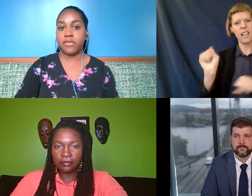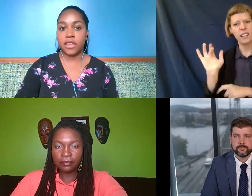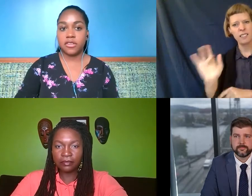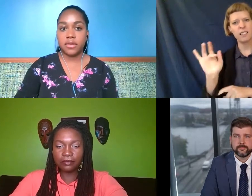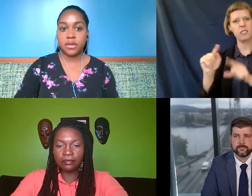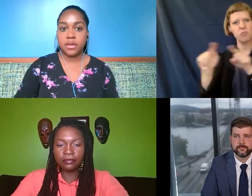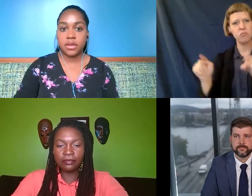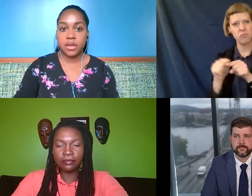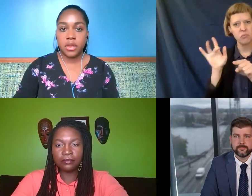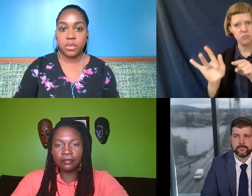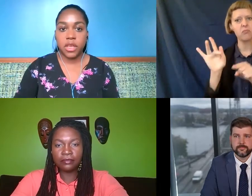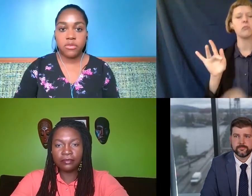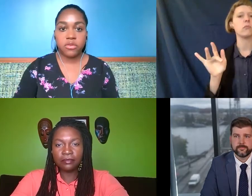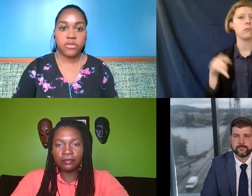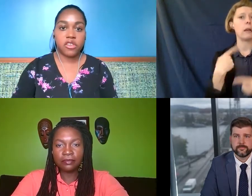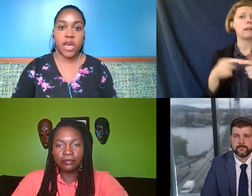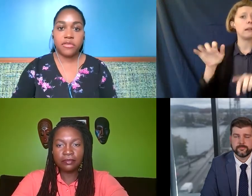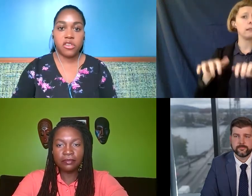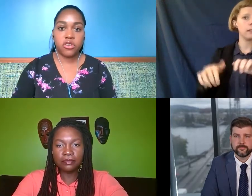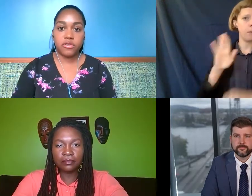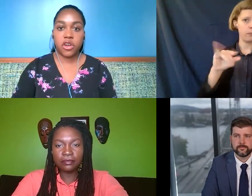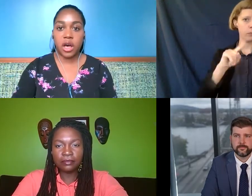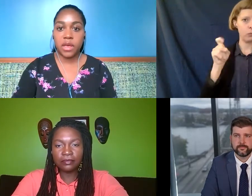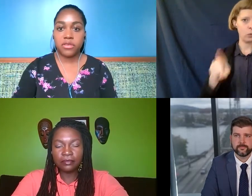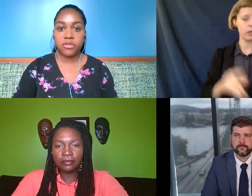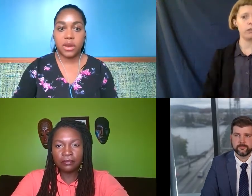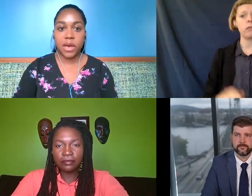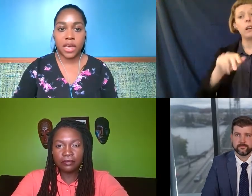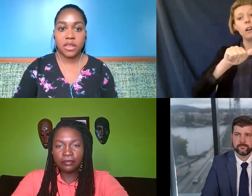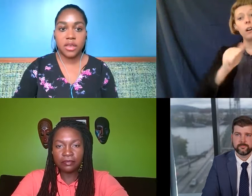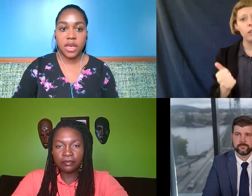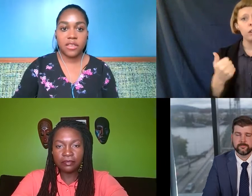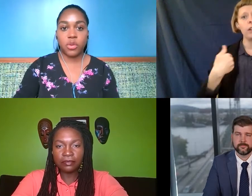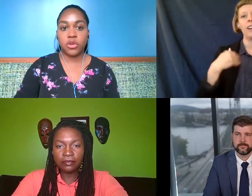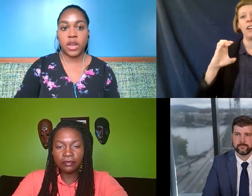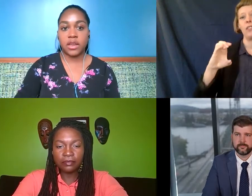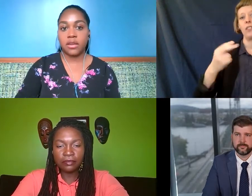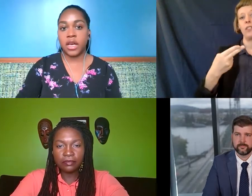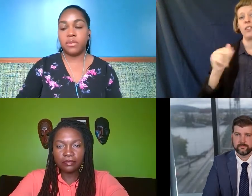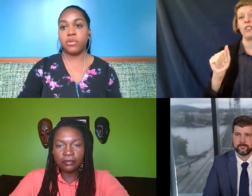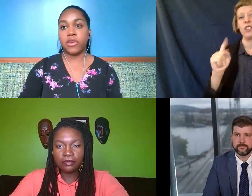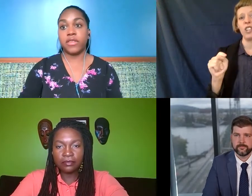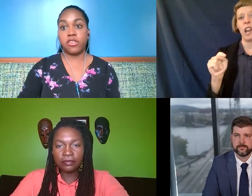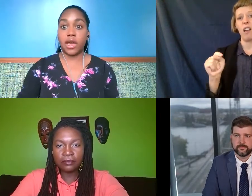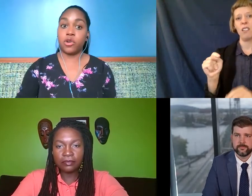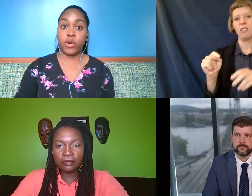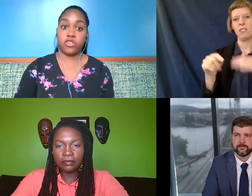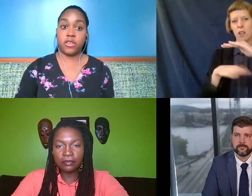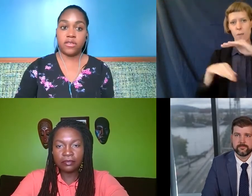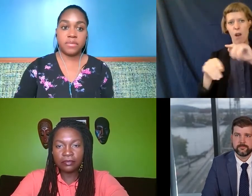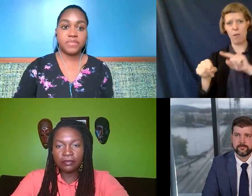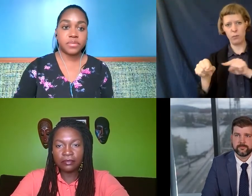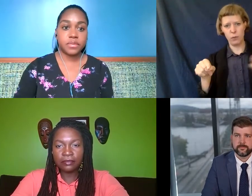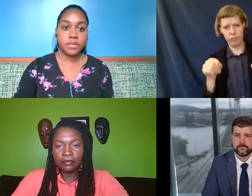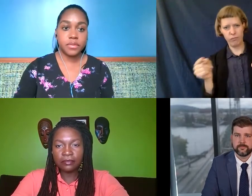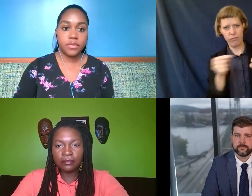during the event. Please reserve the chat feature for comments or feedback, as we will not be reviewing the chat for